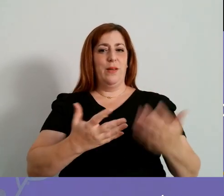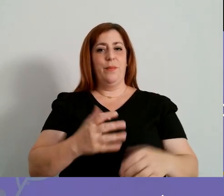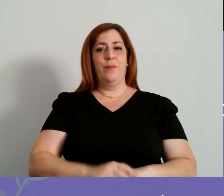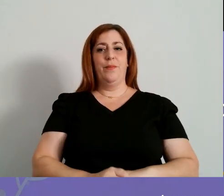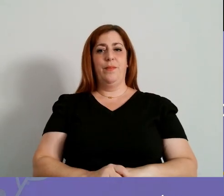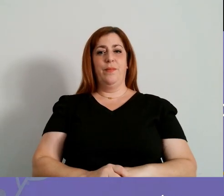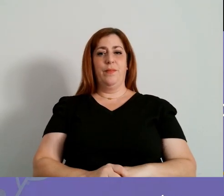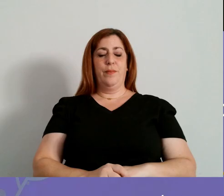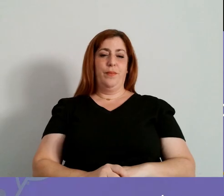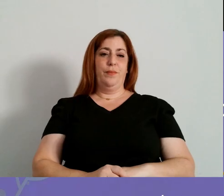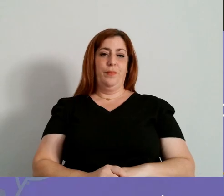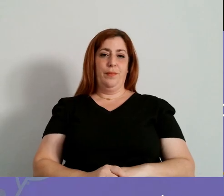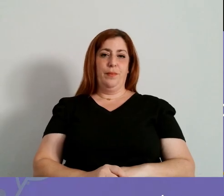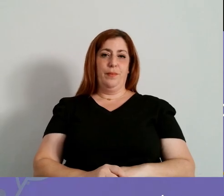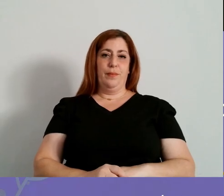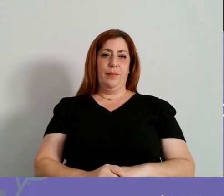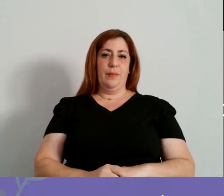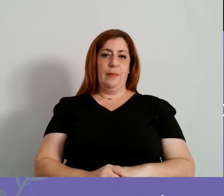Okay.